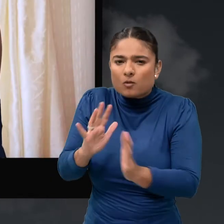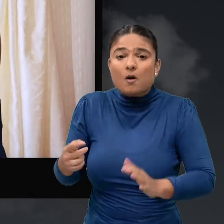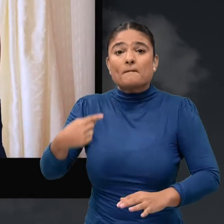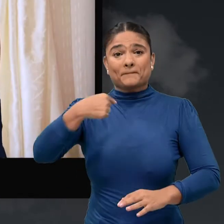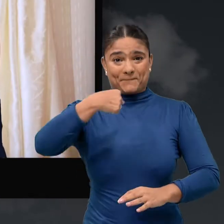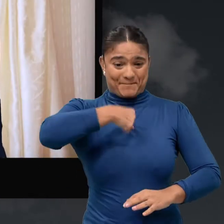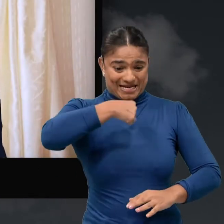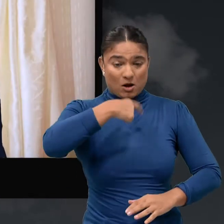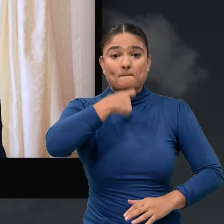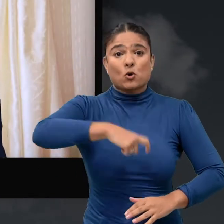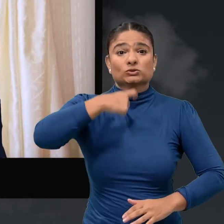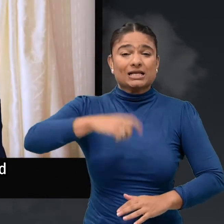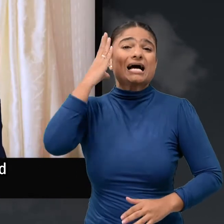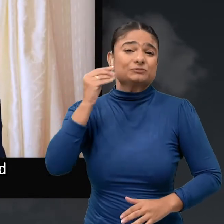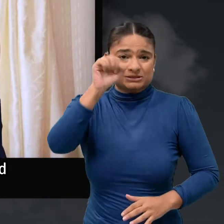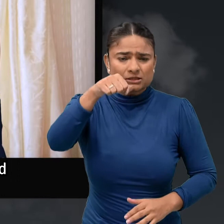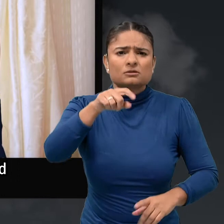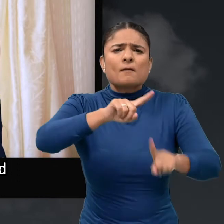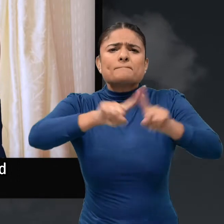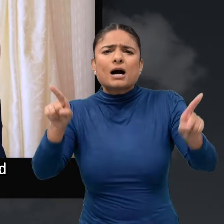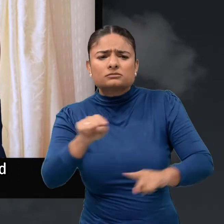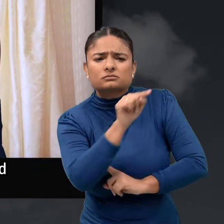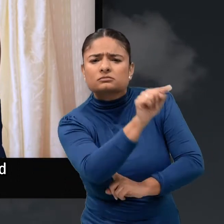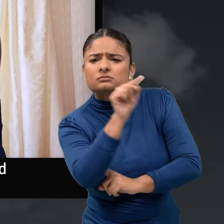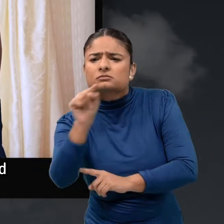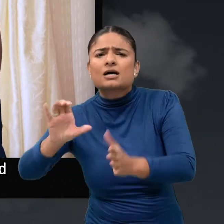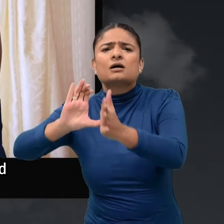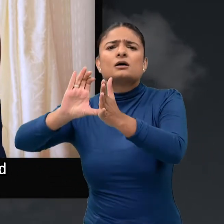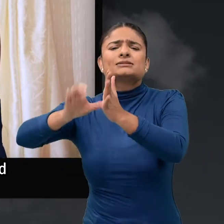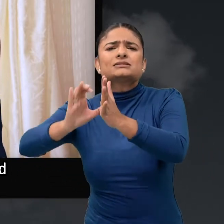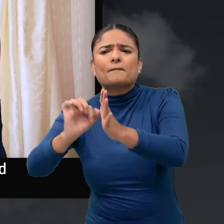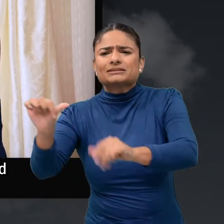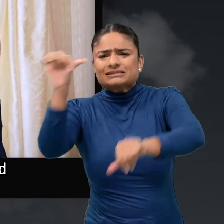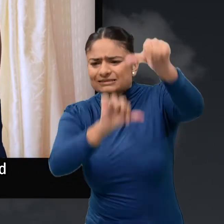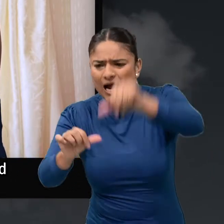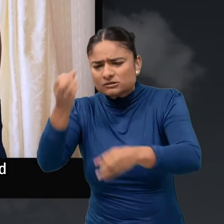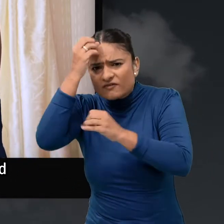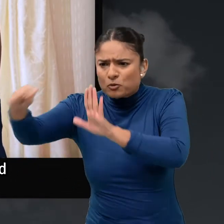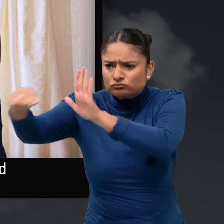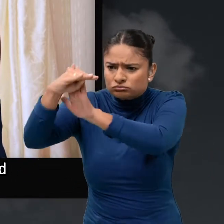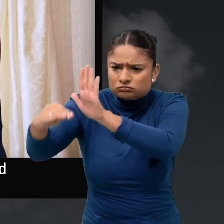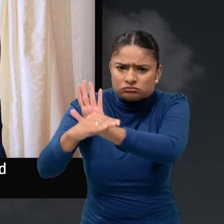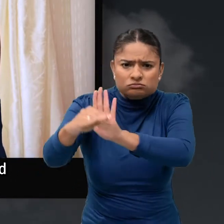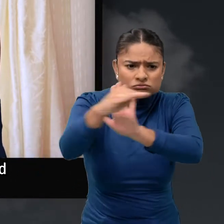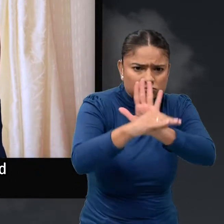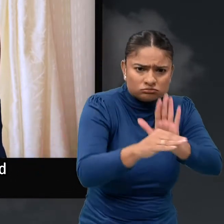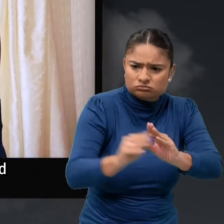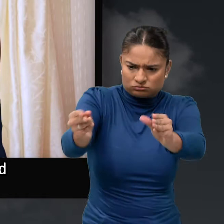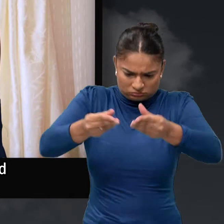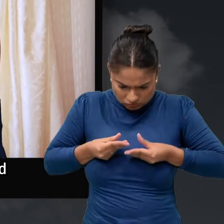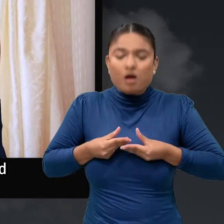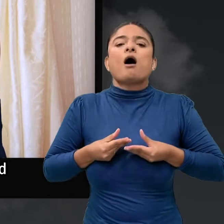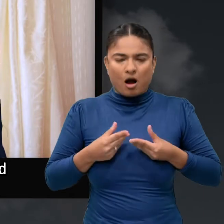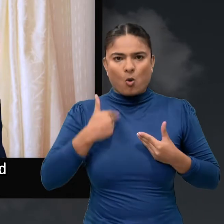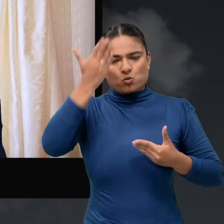personal place, but I speak from a scientifically tested and verified